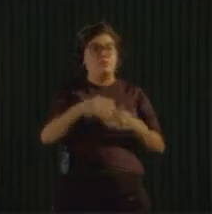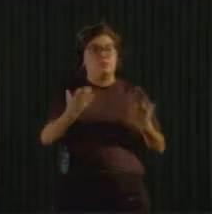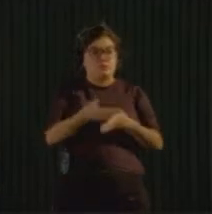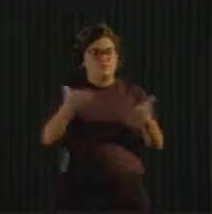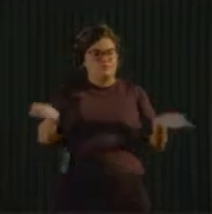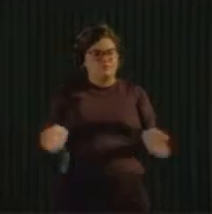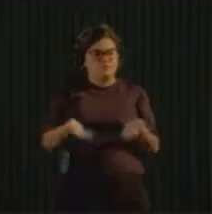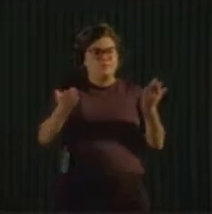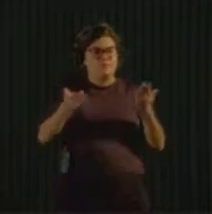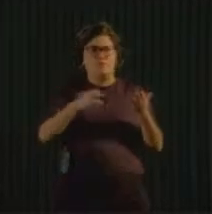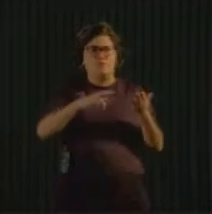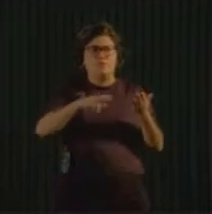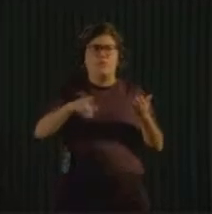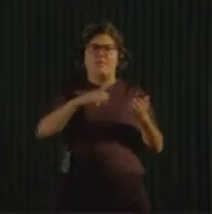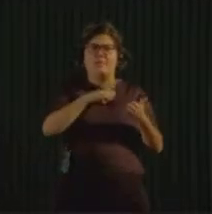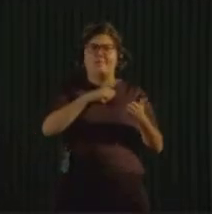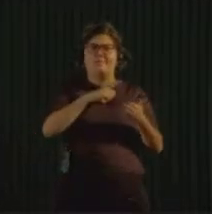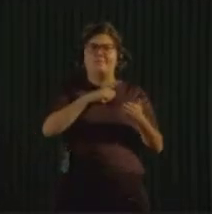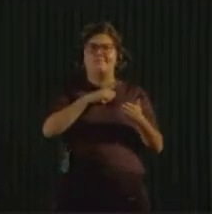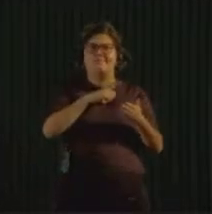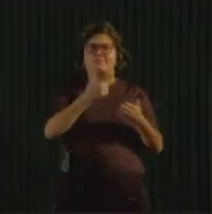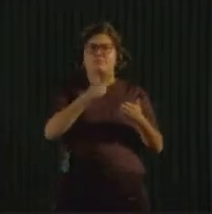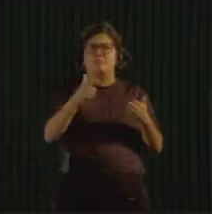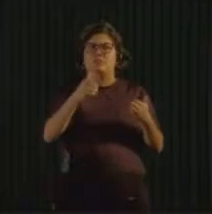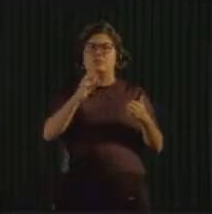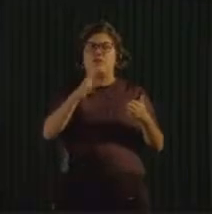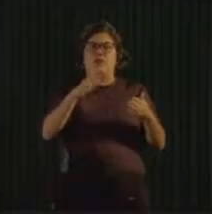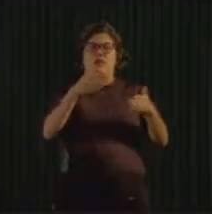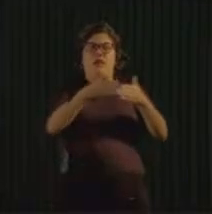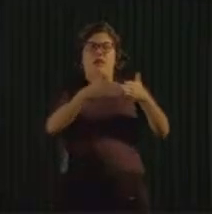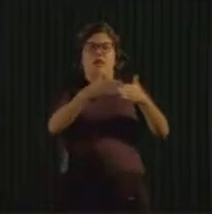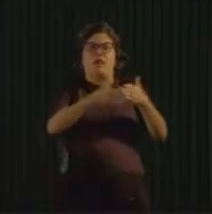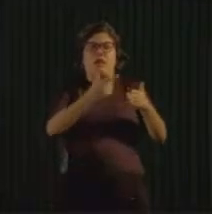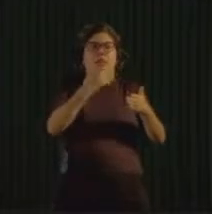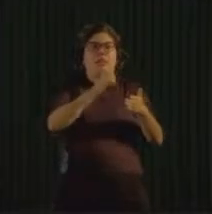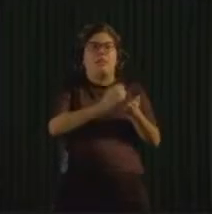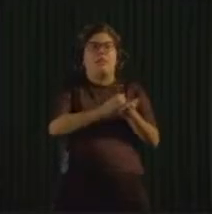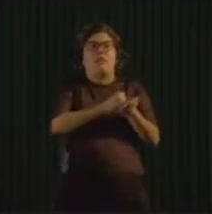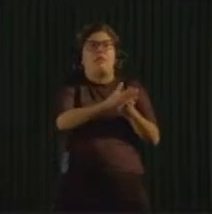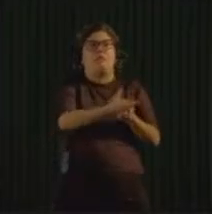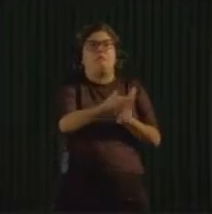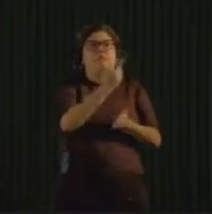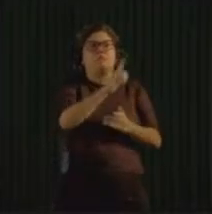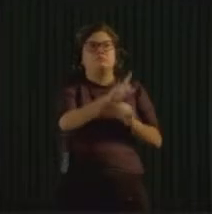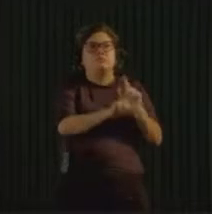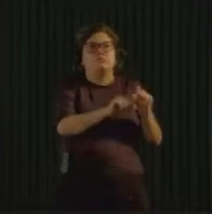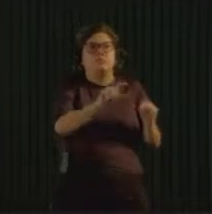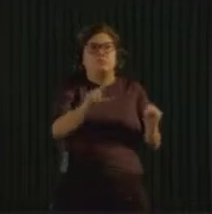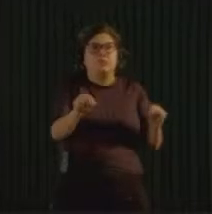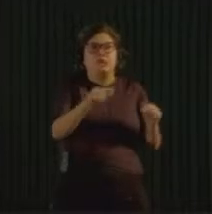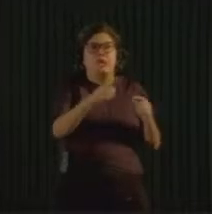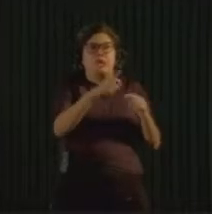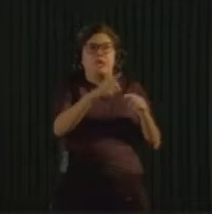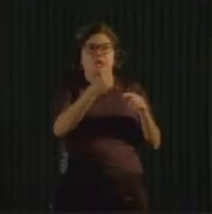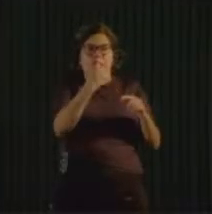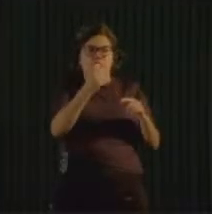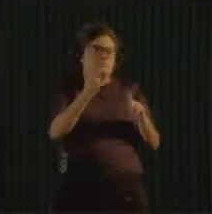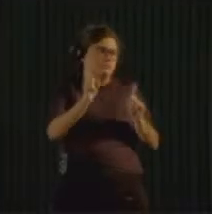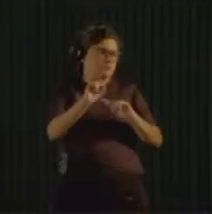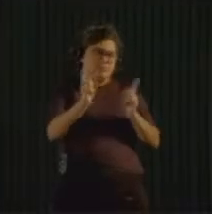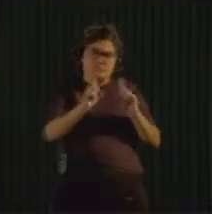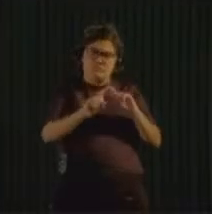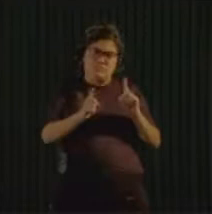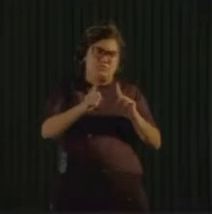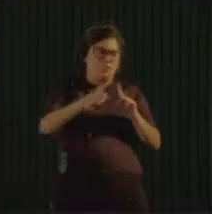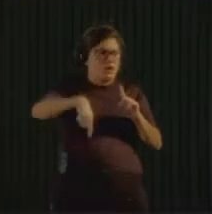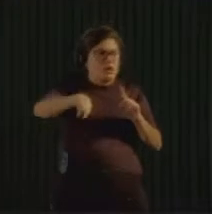brought in to be segregated, but also since people visit that location, so people also share information, they communicate, and then